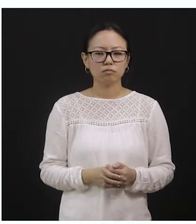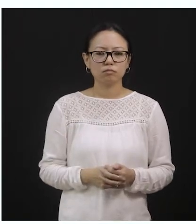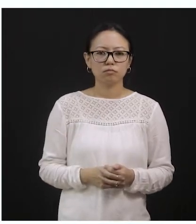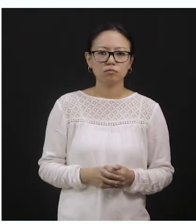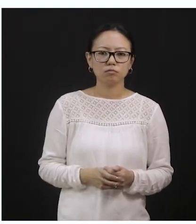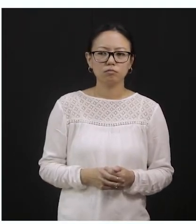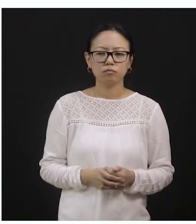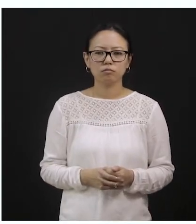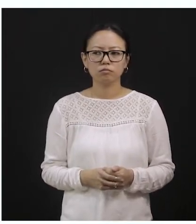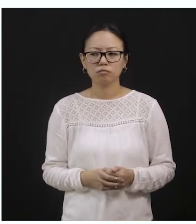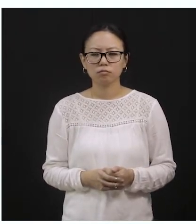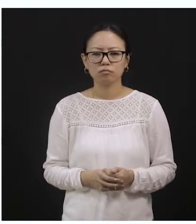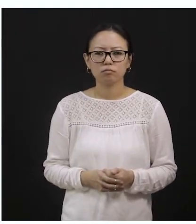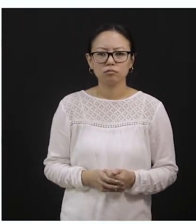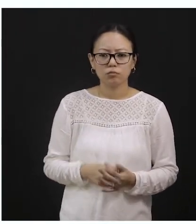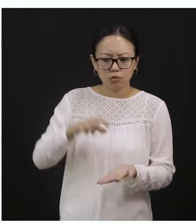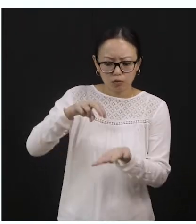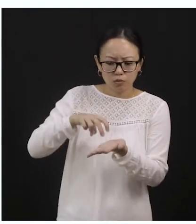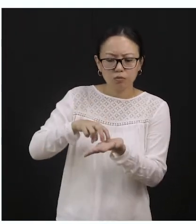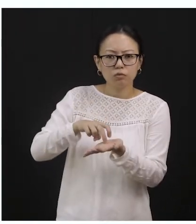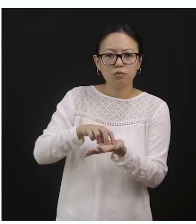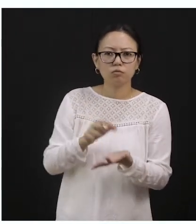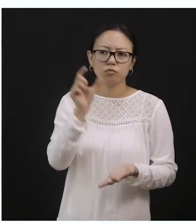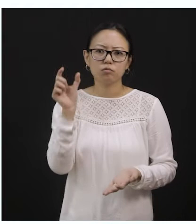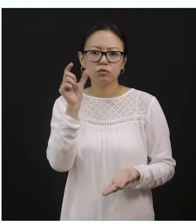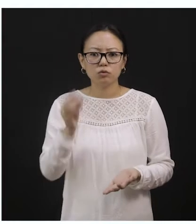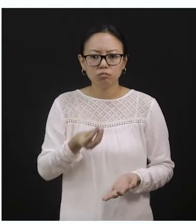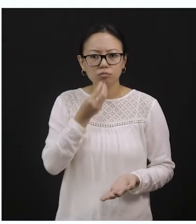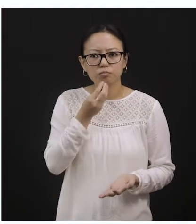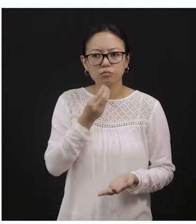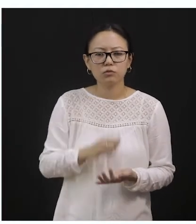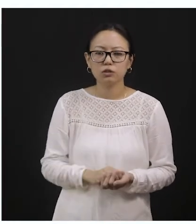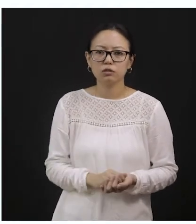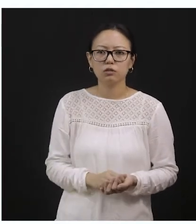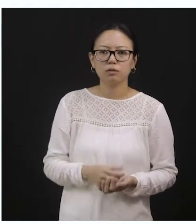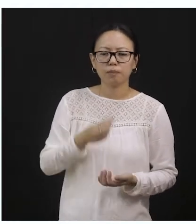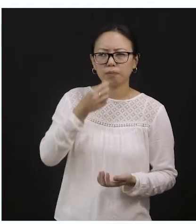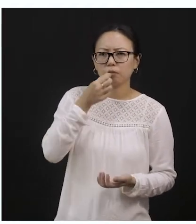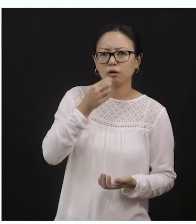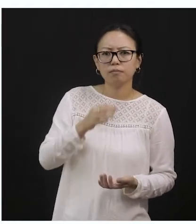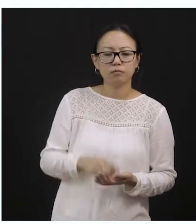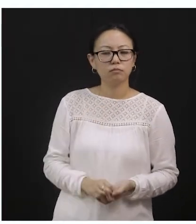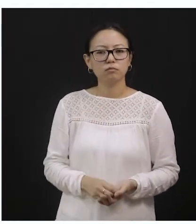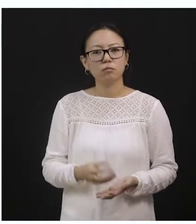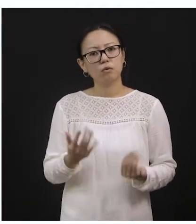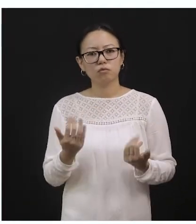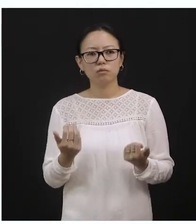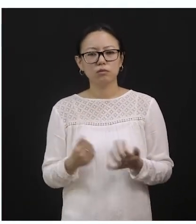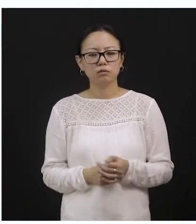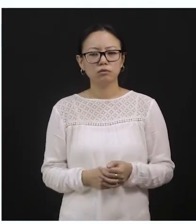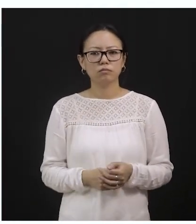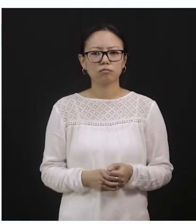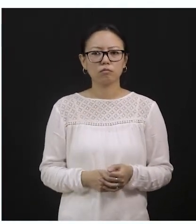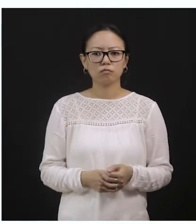can taste with their feet. So amazing, right? Why? Because we eat with our mouth and we taste with our